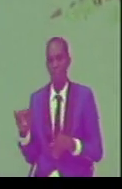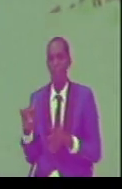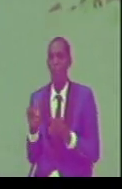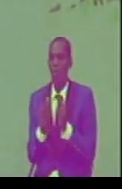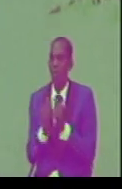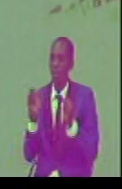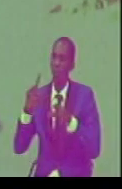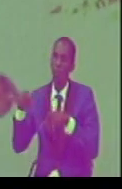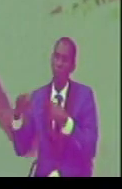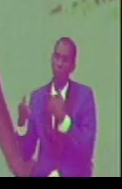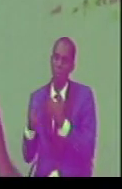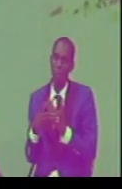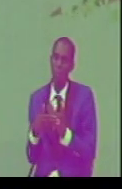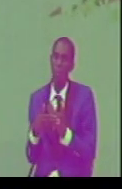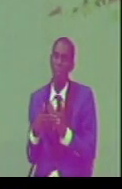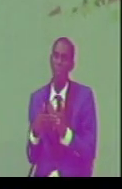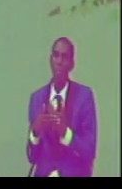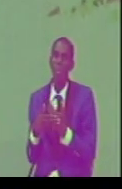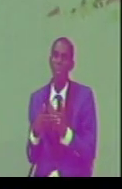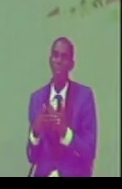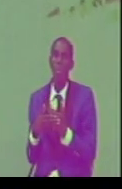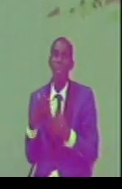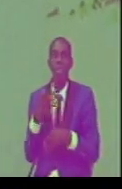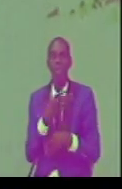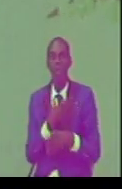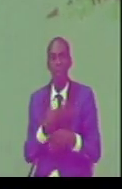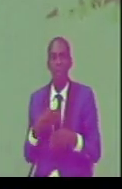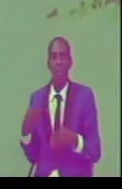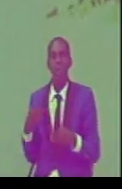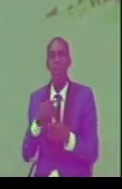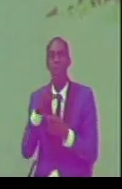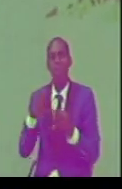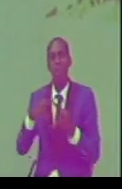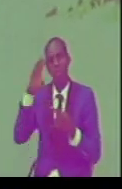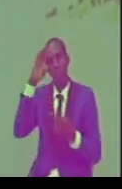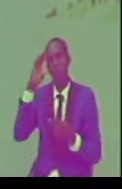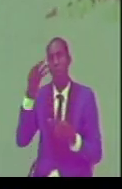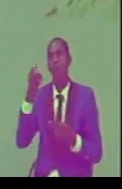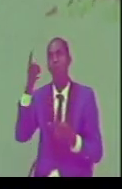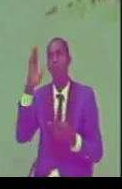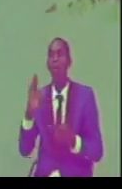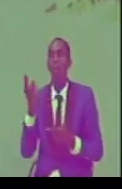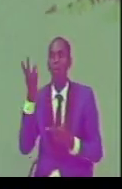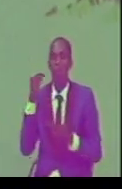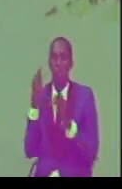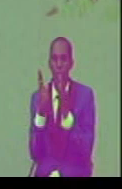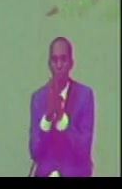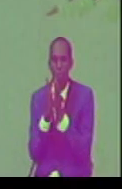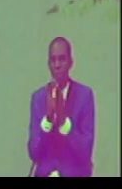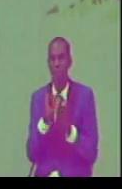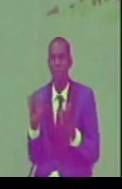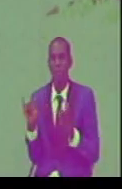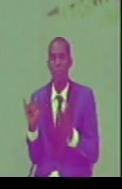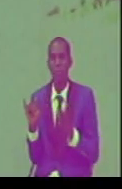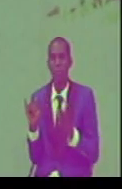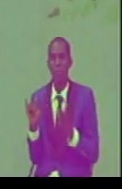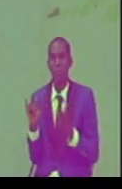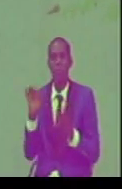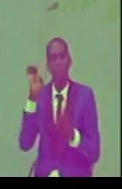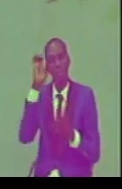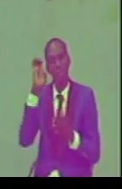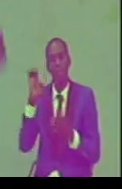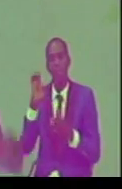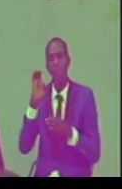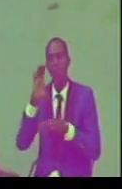my blessing without leaving this premises. That was what I told God when I entered this place. And when the man of God was praying,